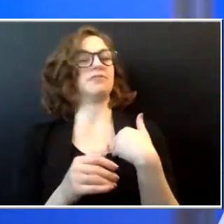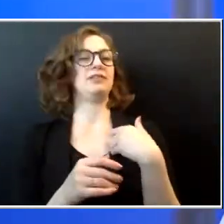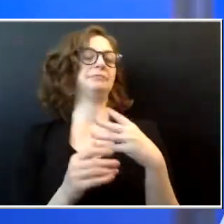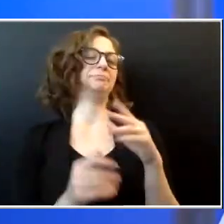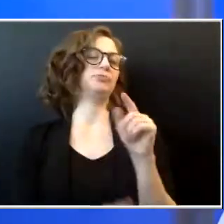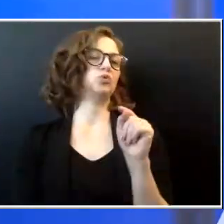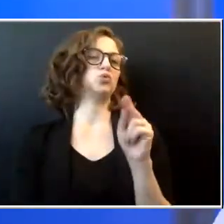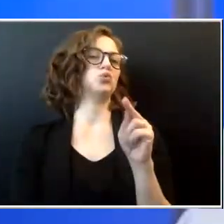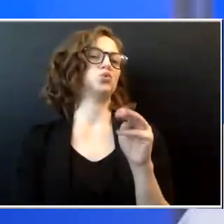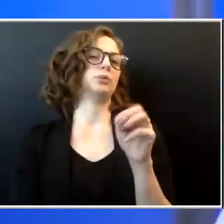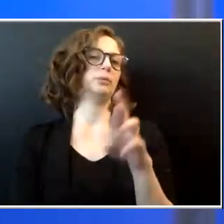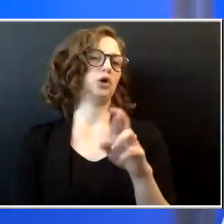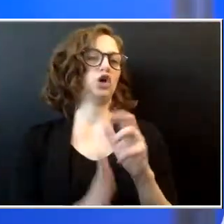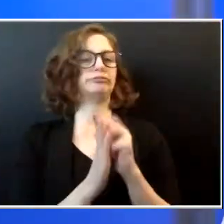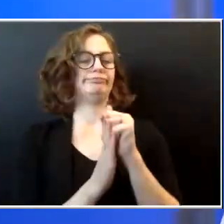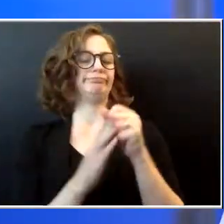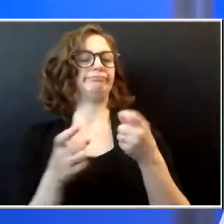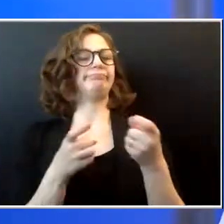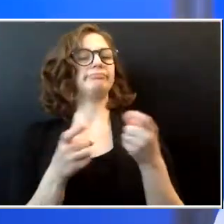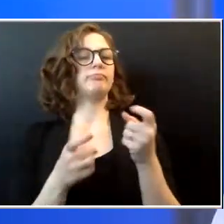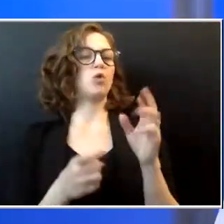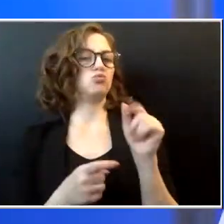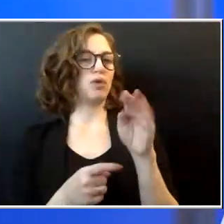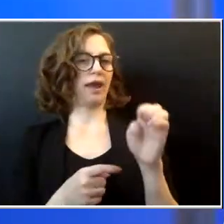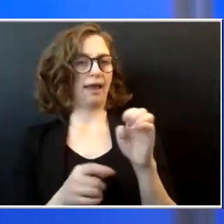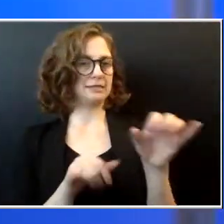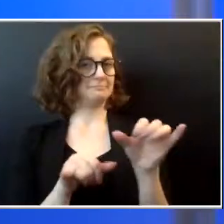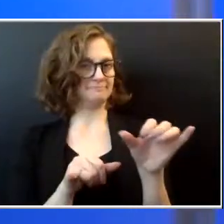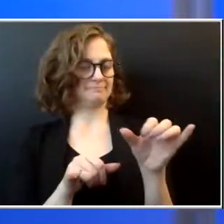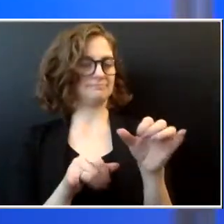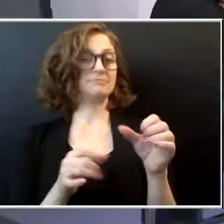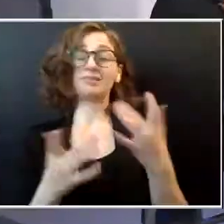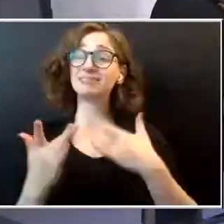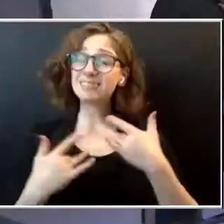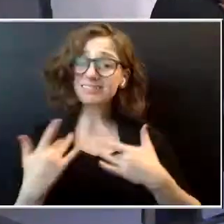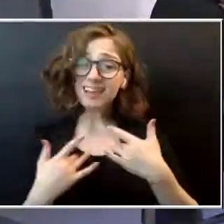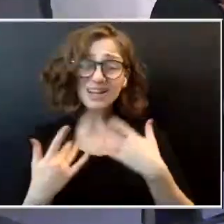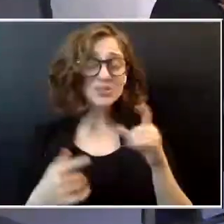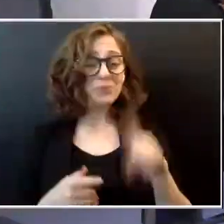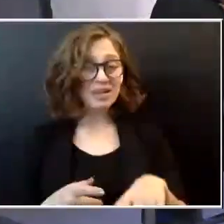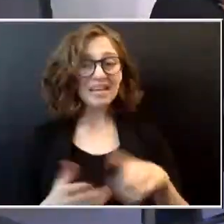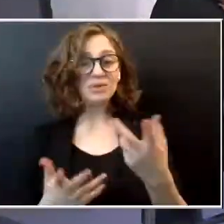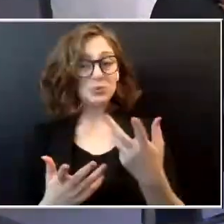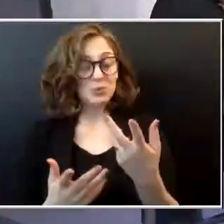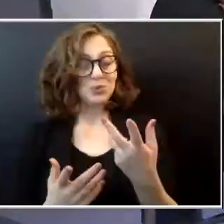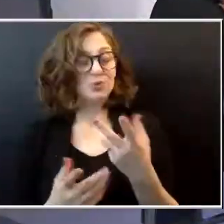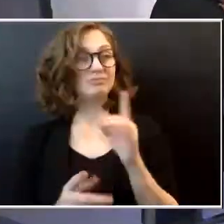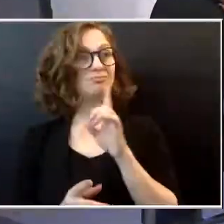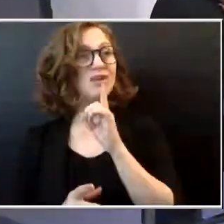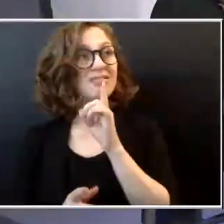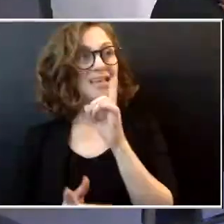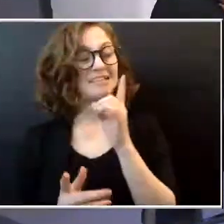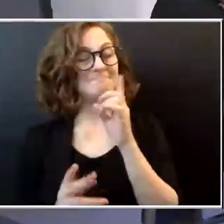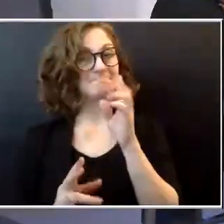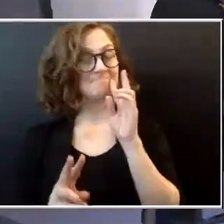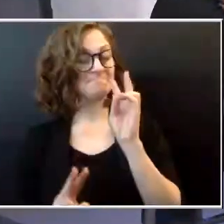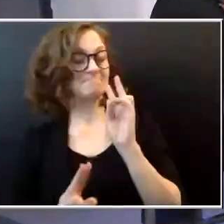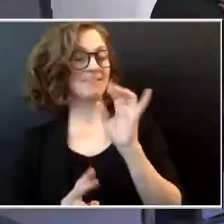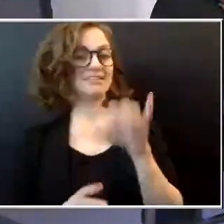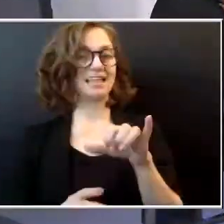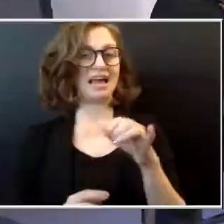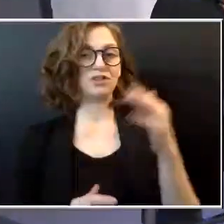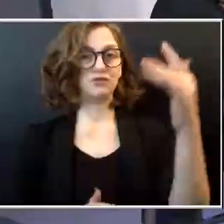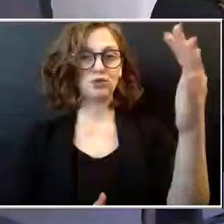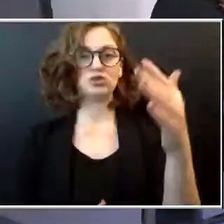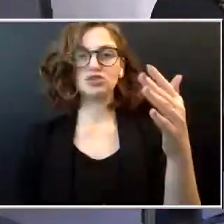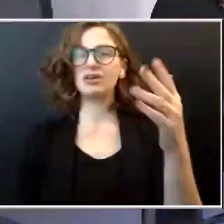needs to be, taken forward for sure in clinical trials. It's remarkable to me to think about years like my mom died